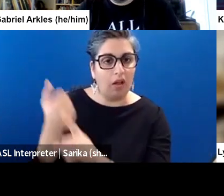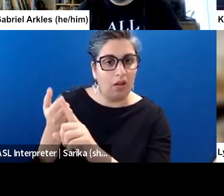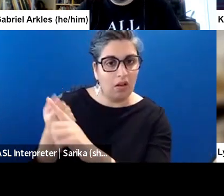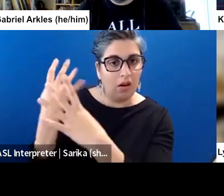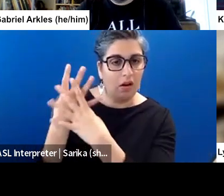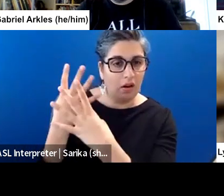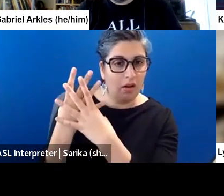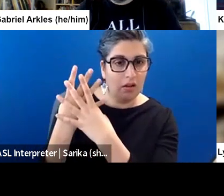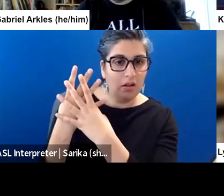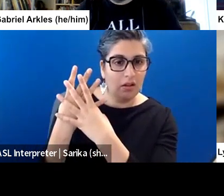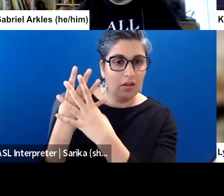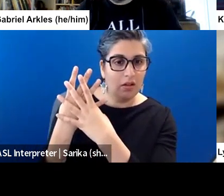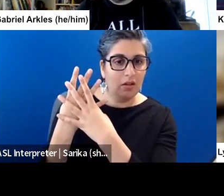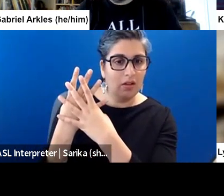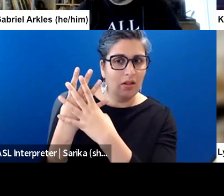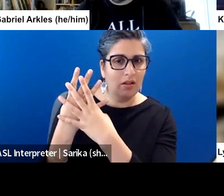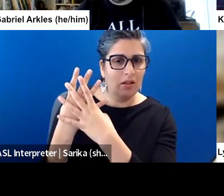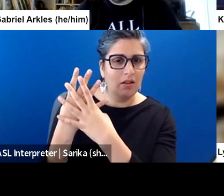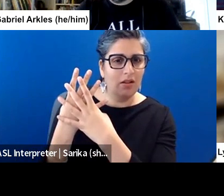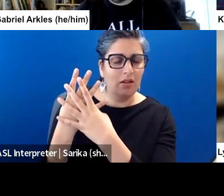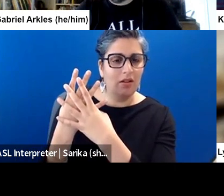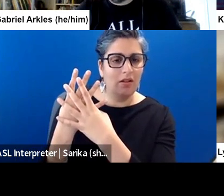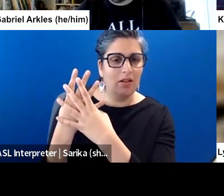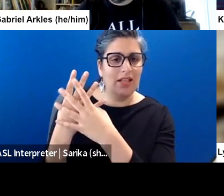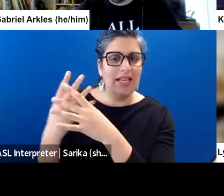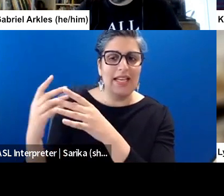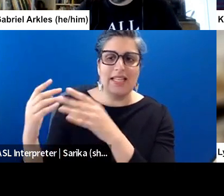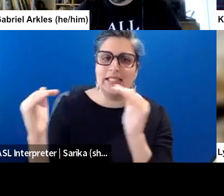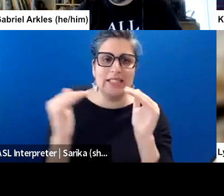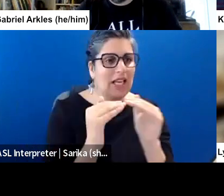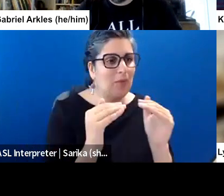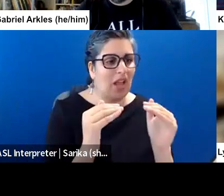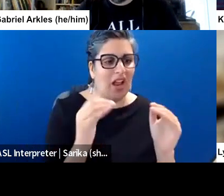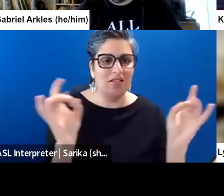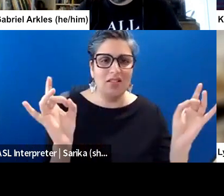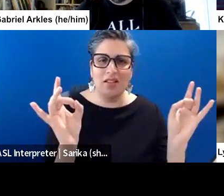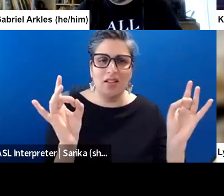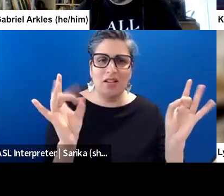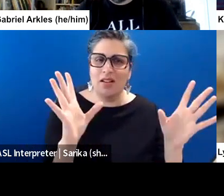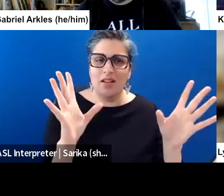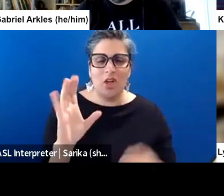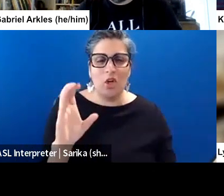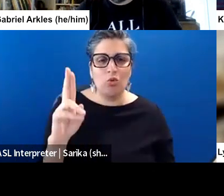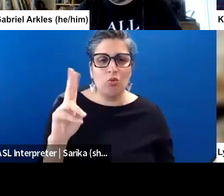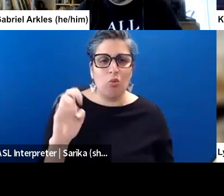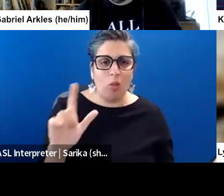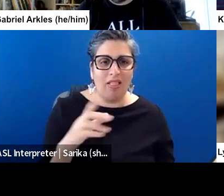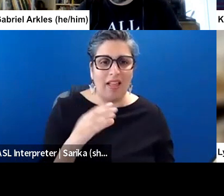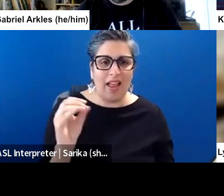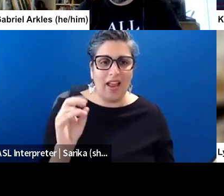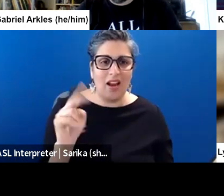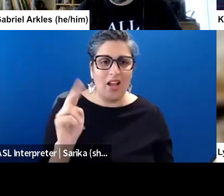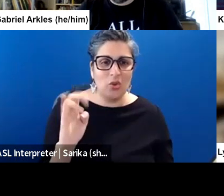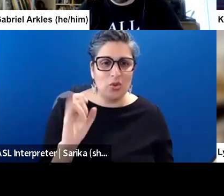is, it's tantamount to cruel and unusual punishment. Giving garbage to people who have been